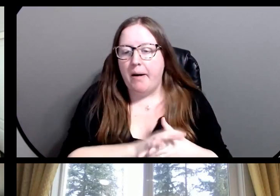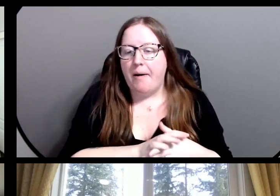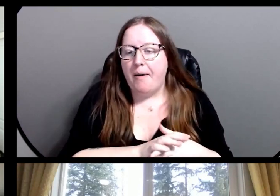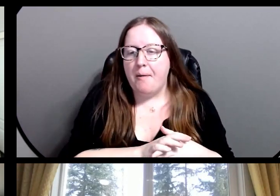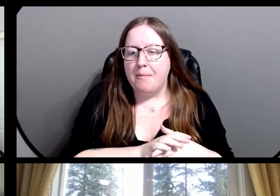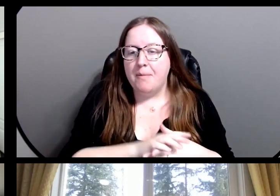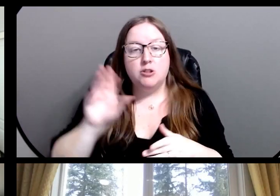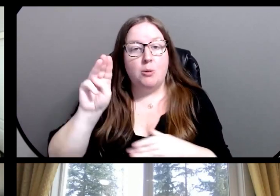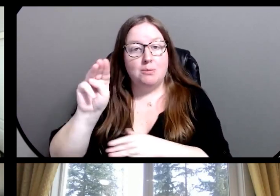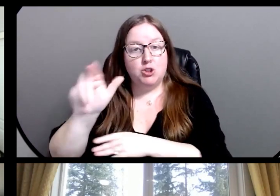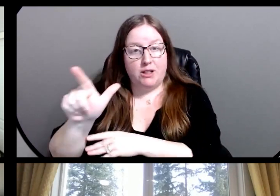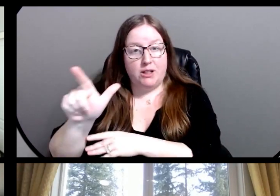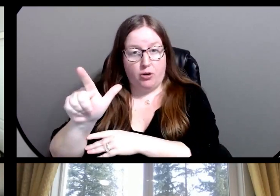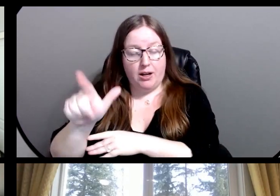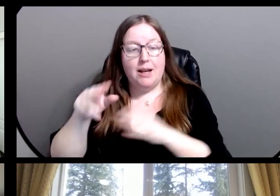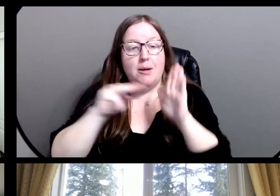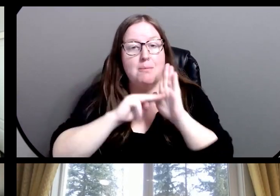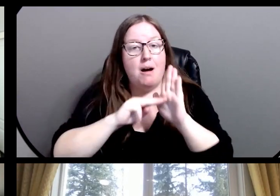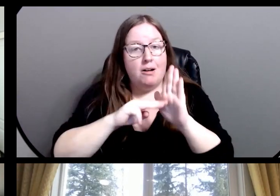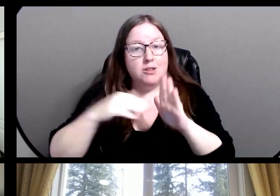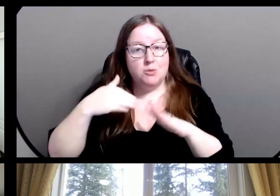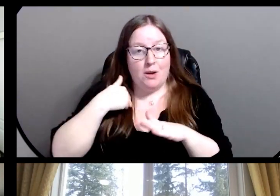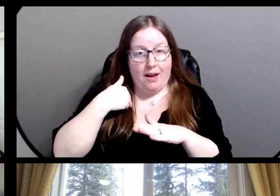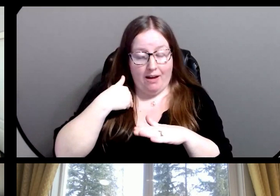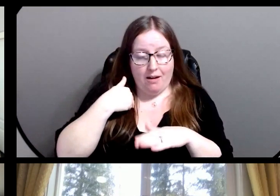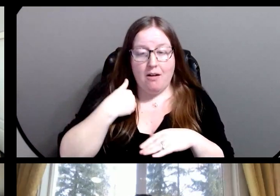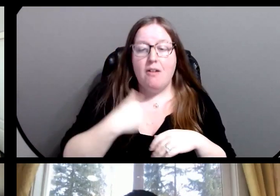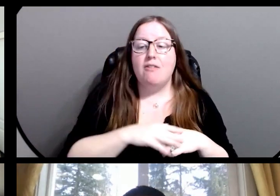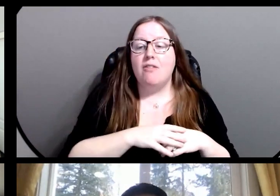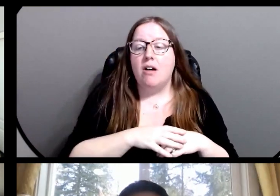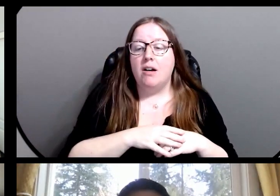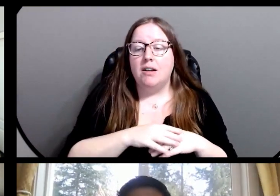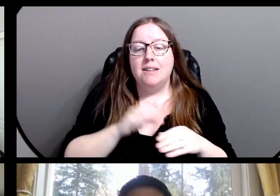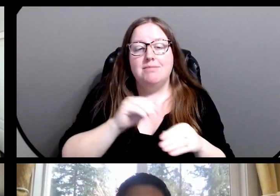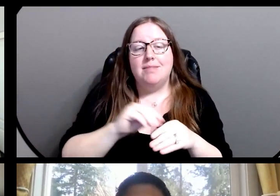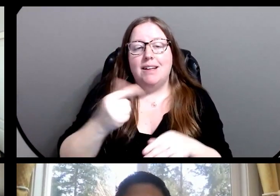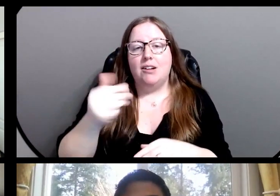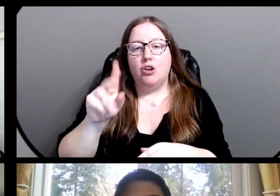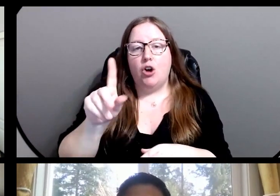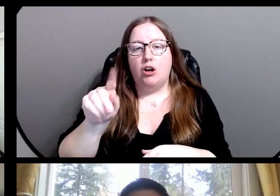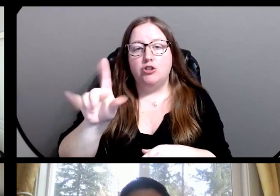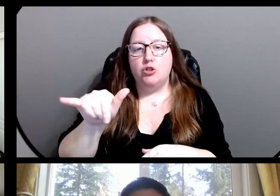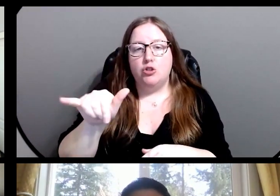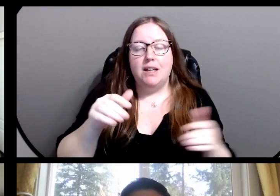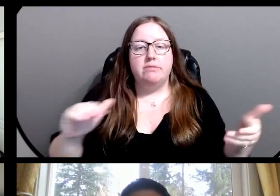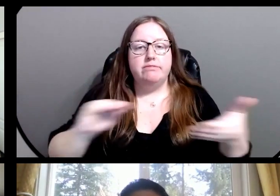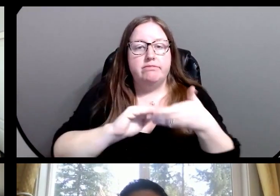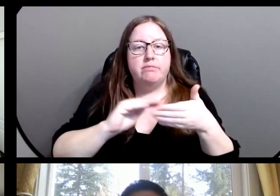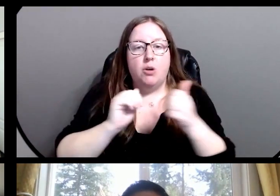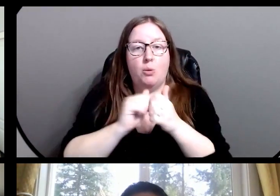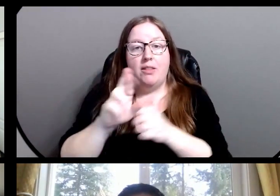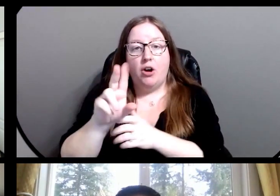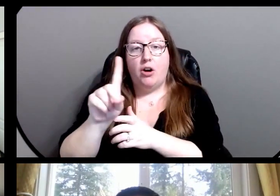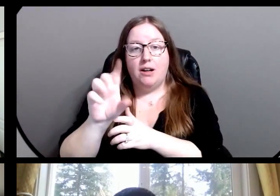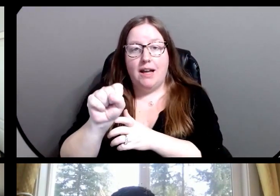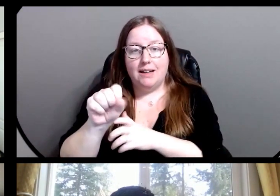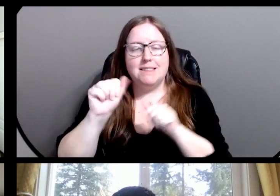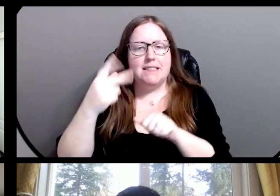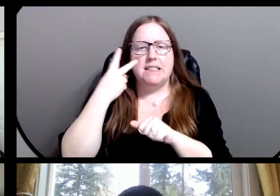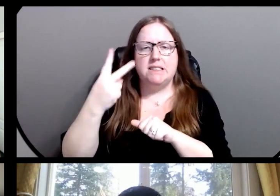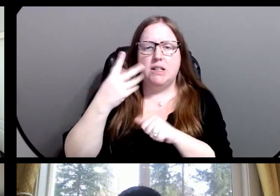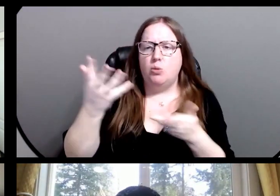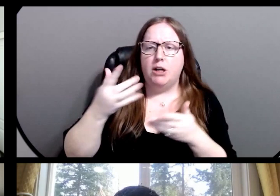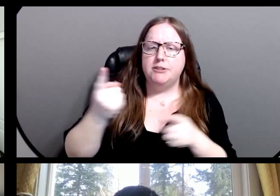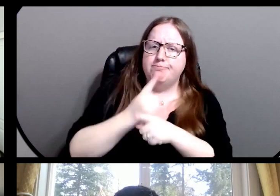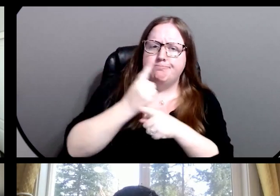the machine learning models that we have in GuardDuty are in collaboration with RDS team are able to kind of learn what's normal for that environment.